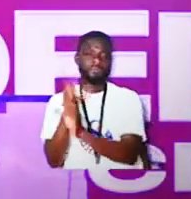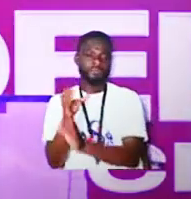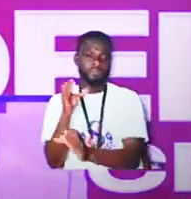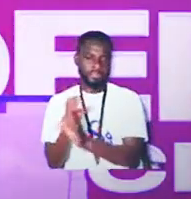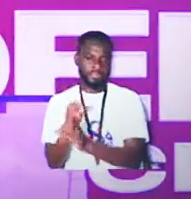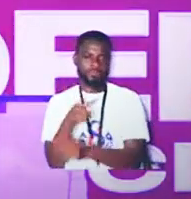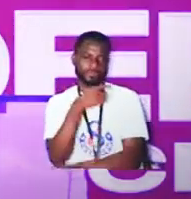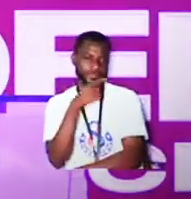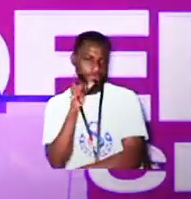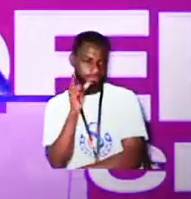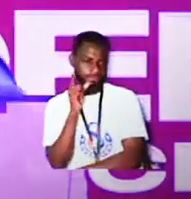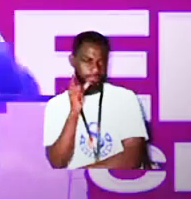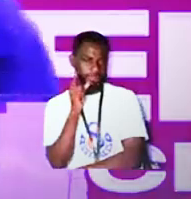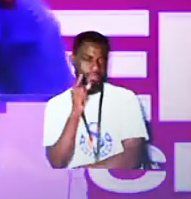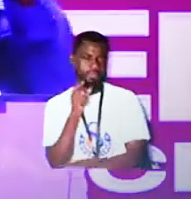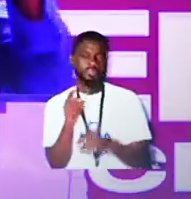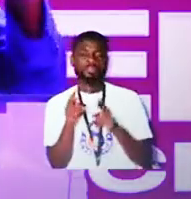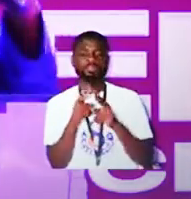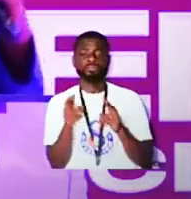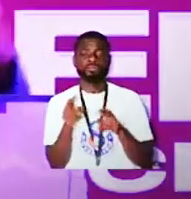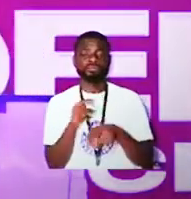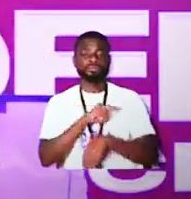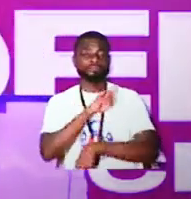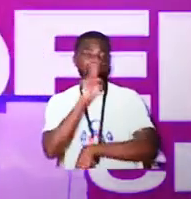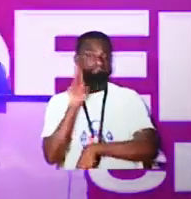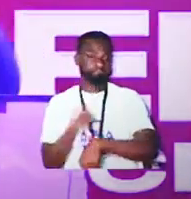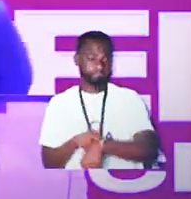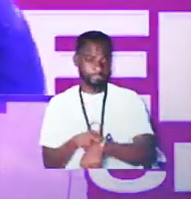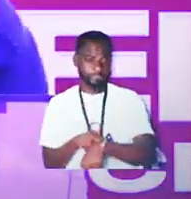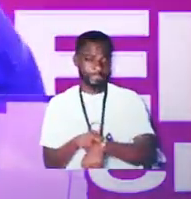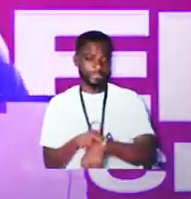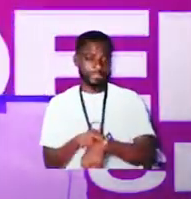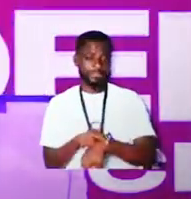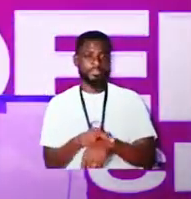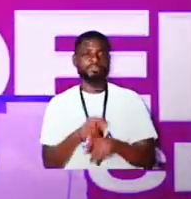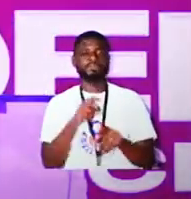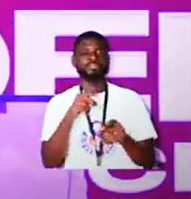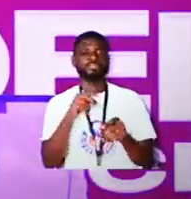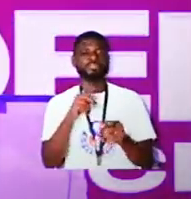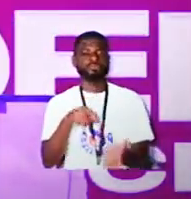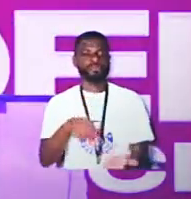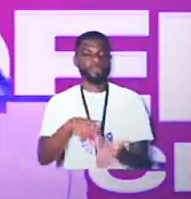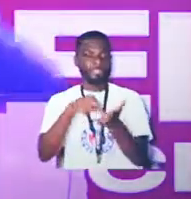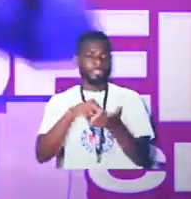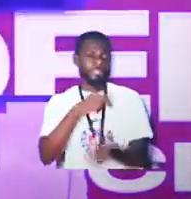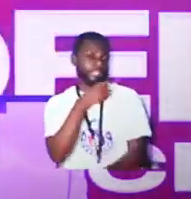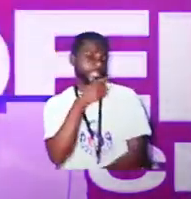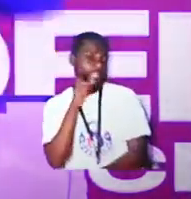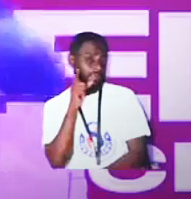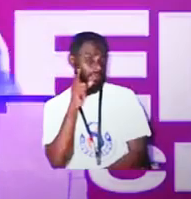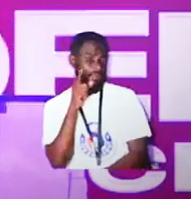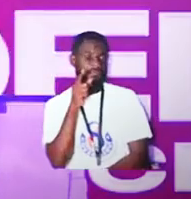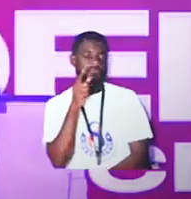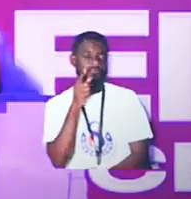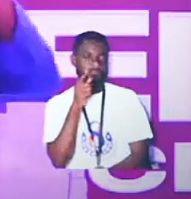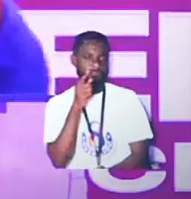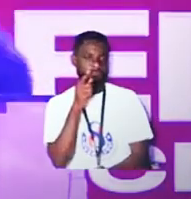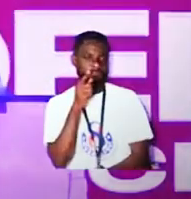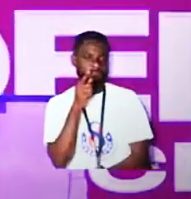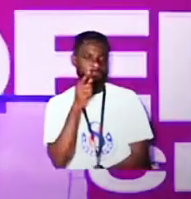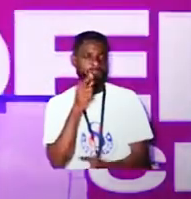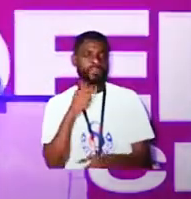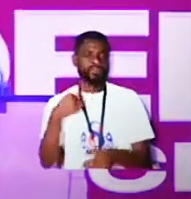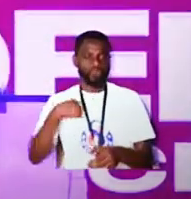it. And so this nation of us, you take it for the garden of Eden. We